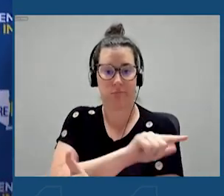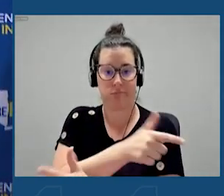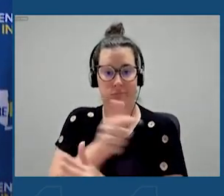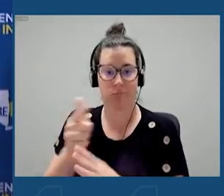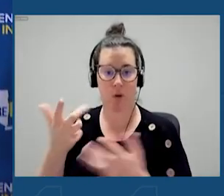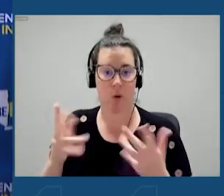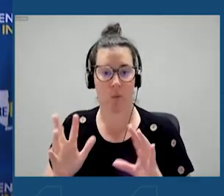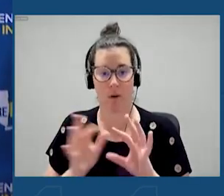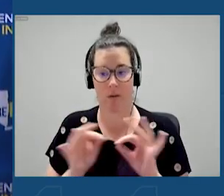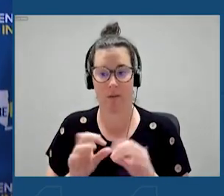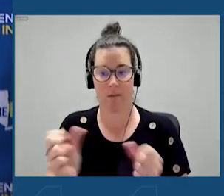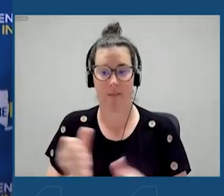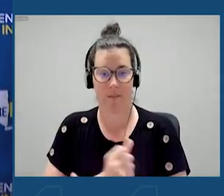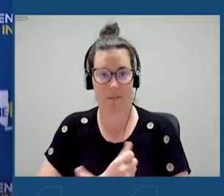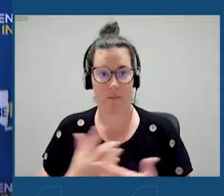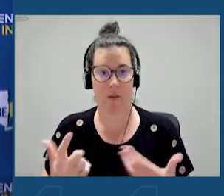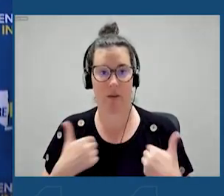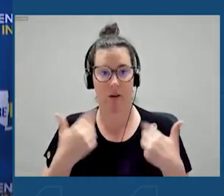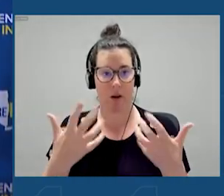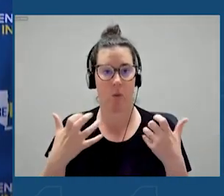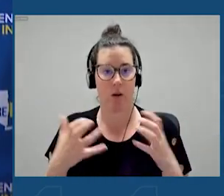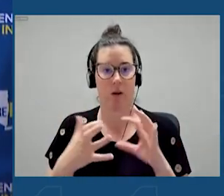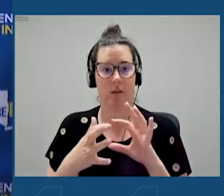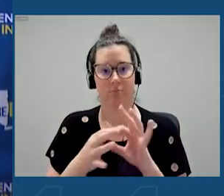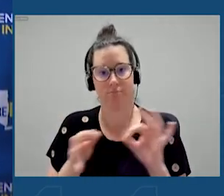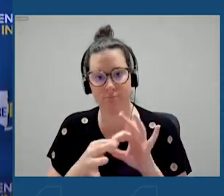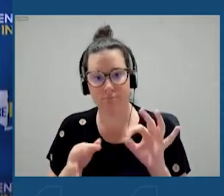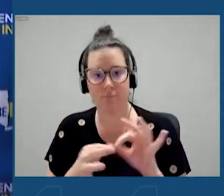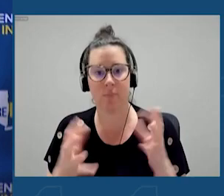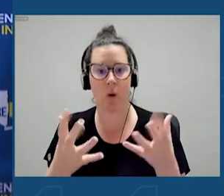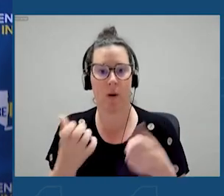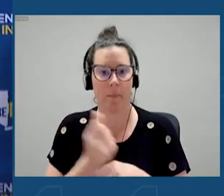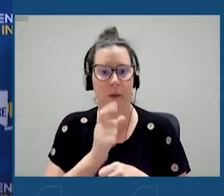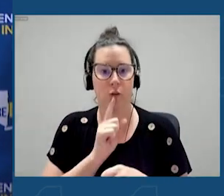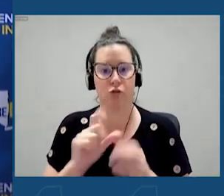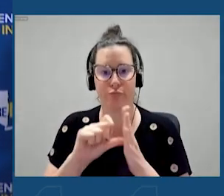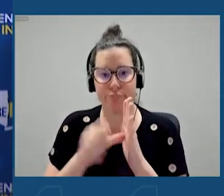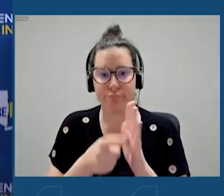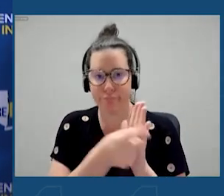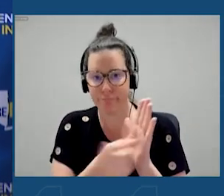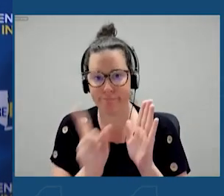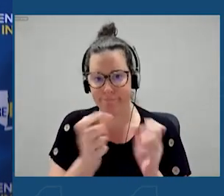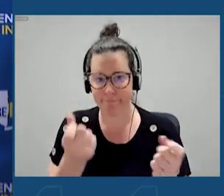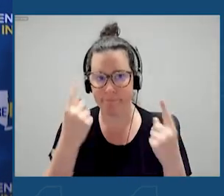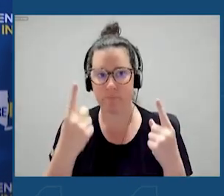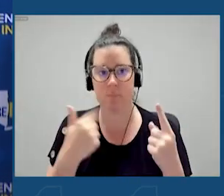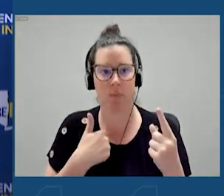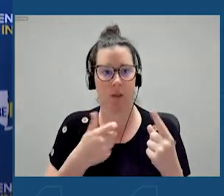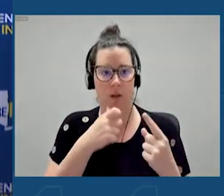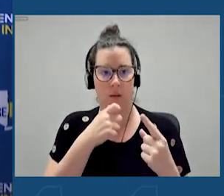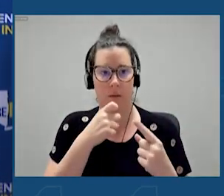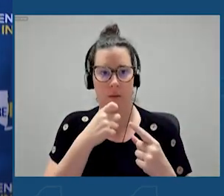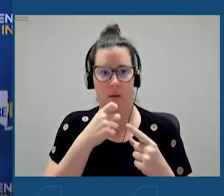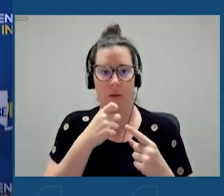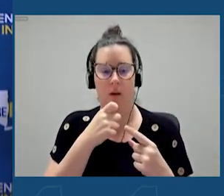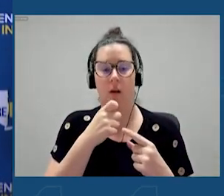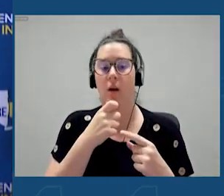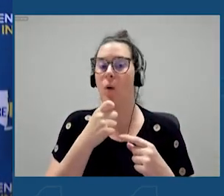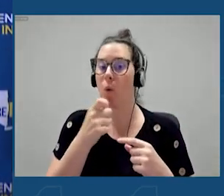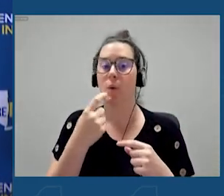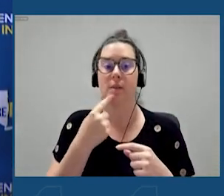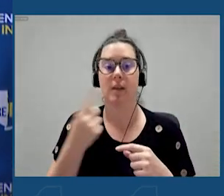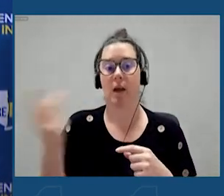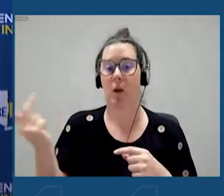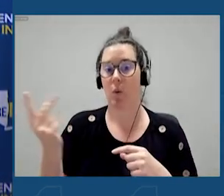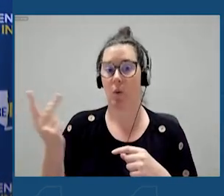said everything that I wanted to hear, and I wanted to make sure everyone heard. So I won't tell you that Governor Hochul and I agree every day on